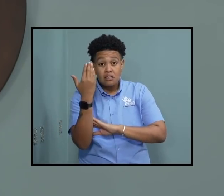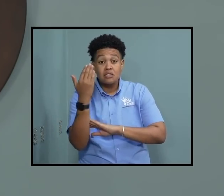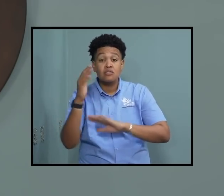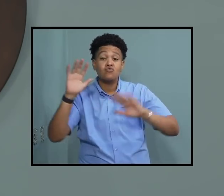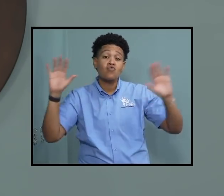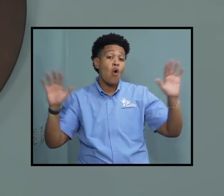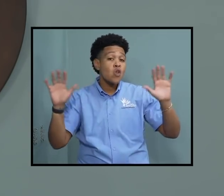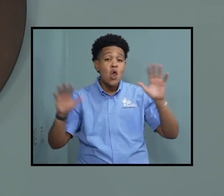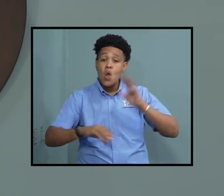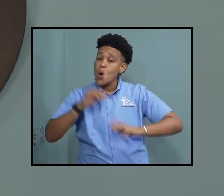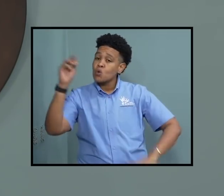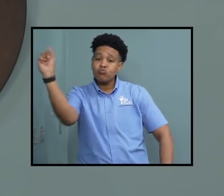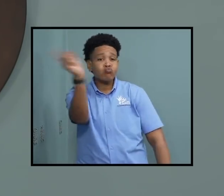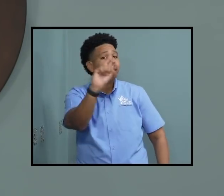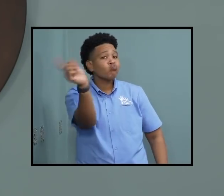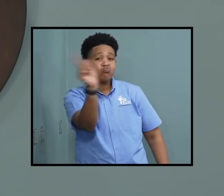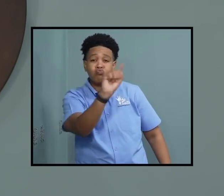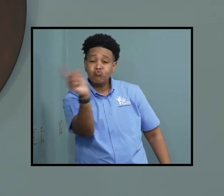Easter Sunday,